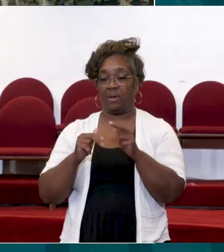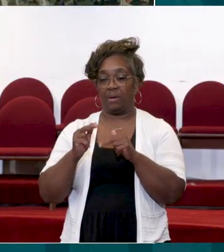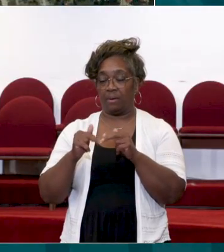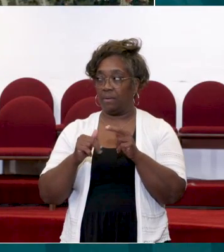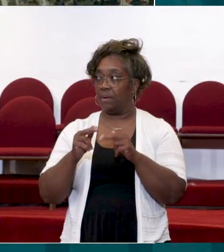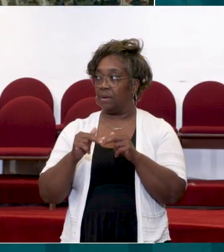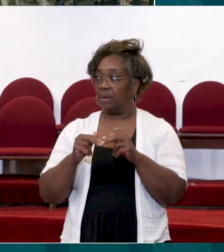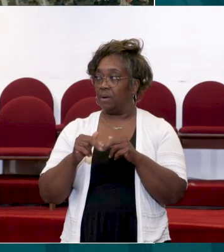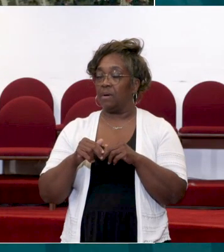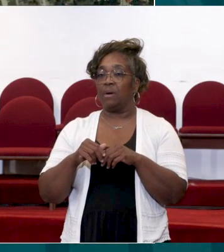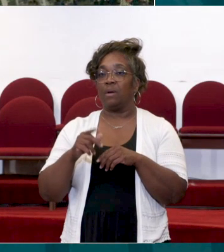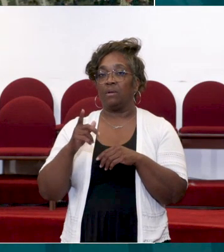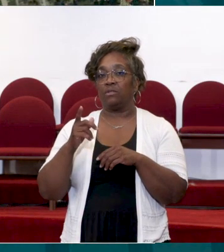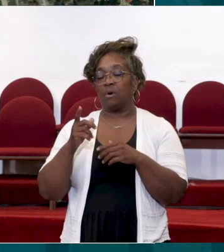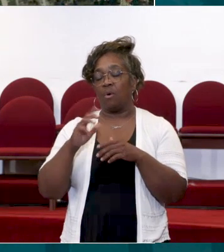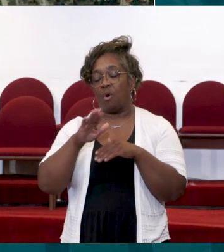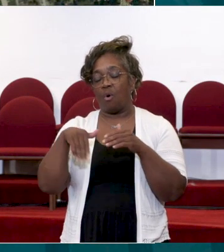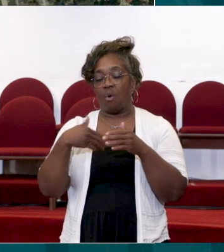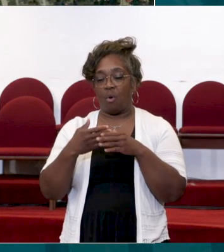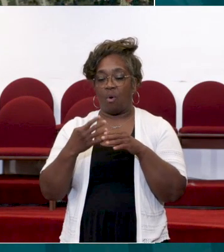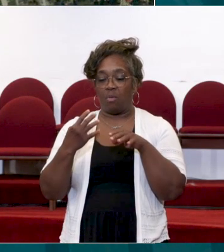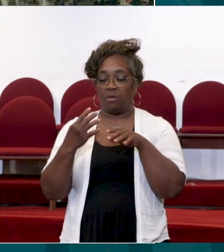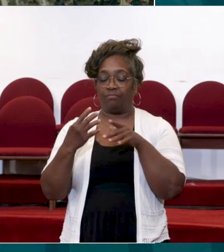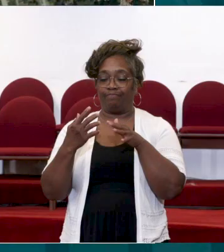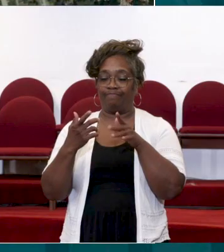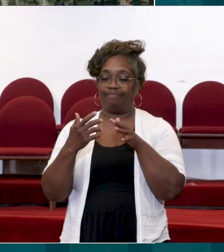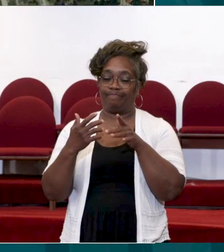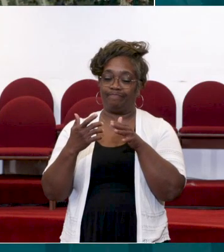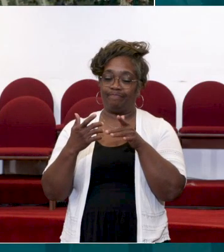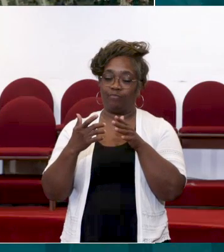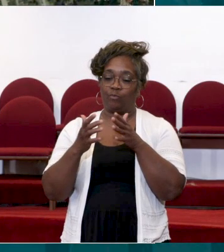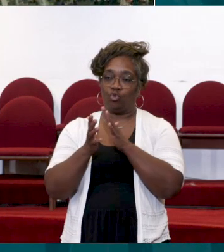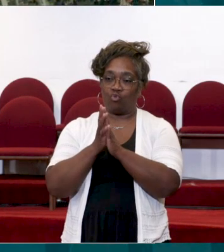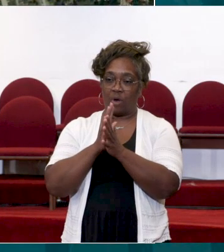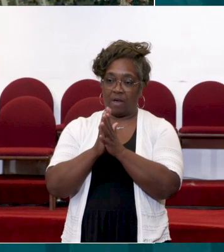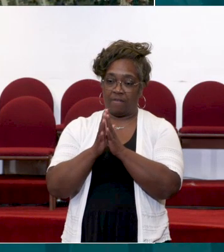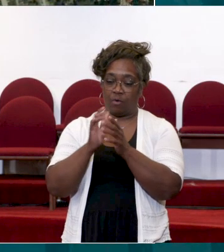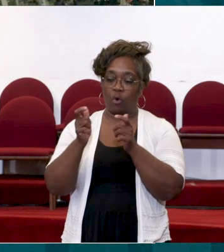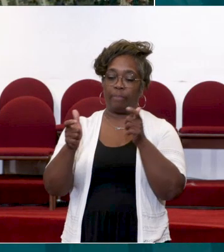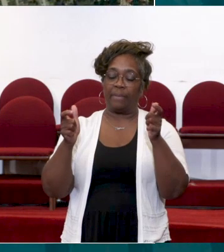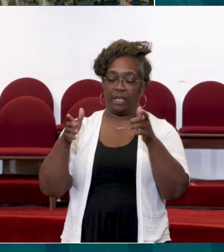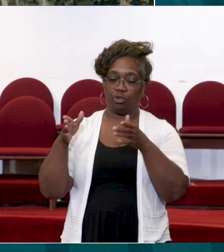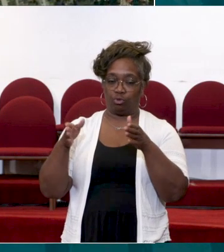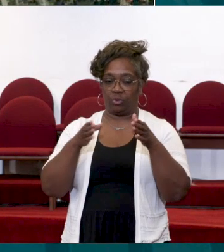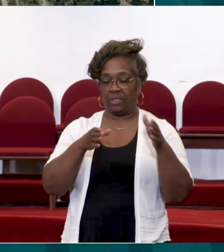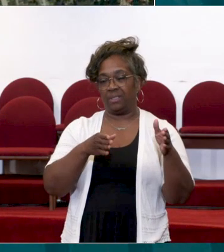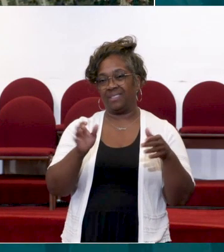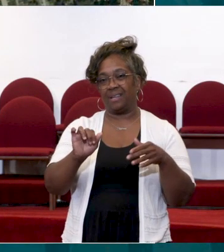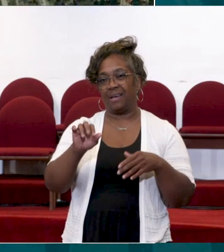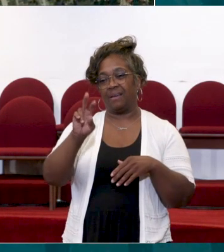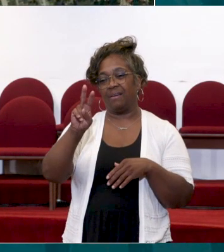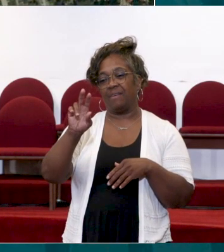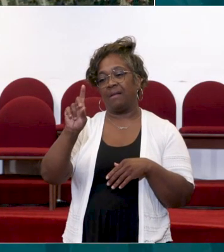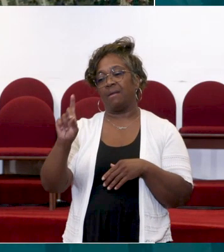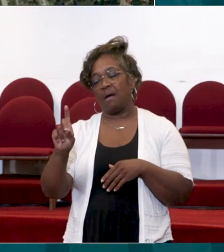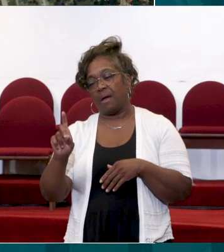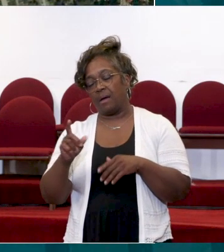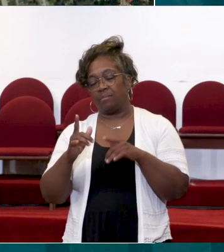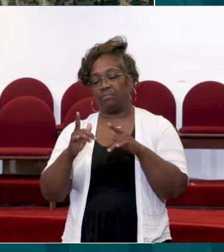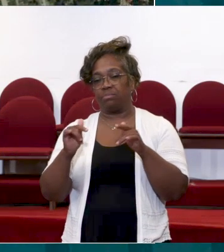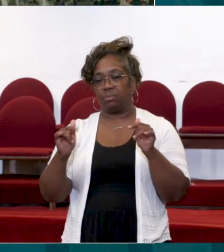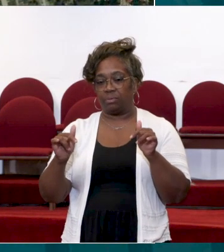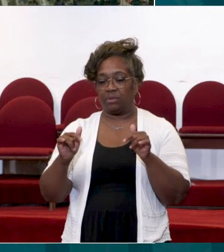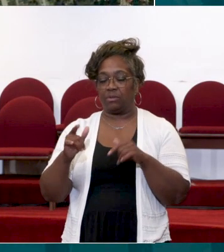call the major roads. So Van Dyke, French Road, and Lynch, the traffic's basically staying on the perimeter and not cutting through the neighborhood during